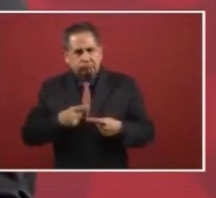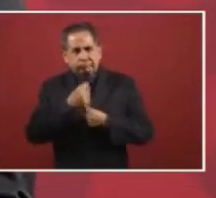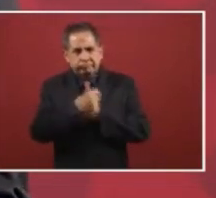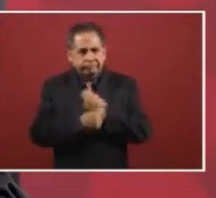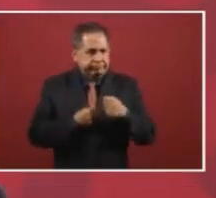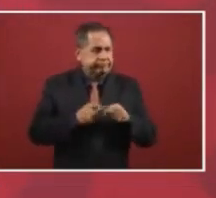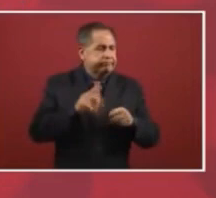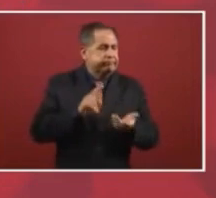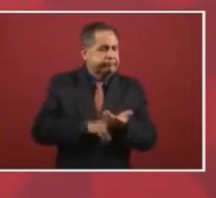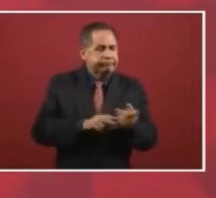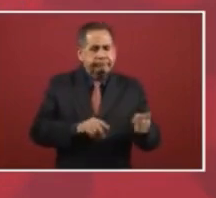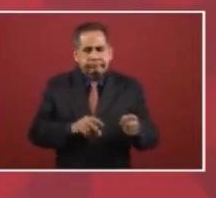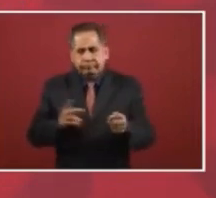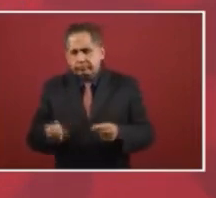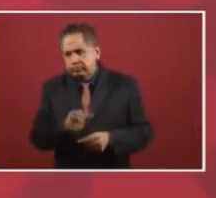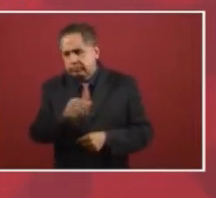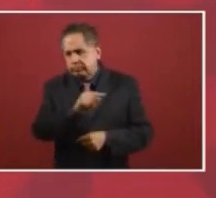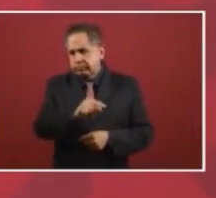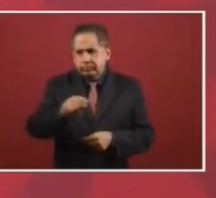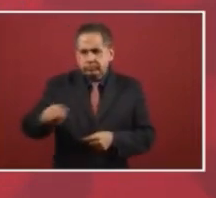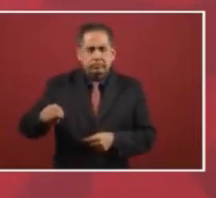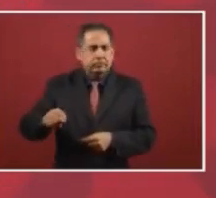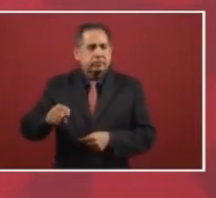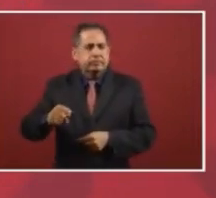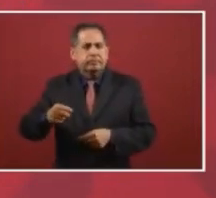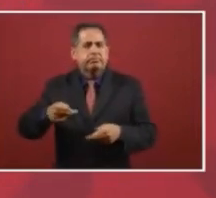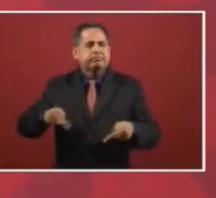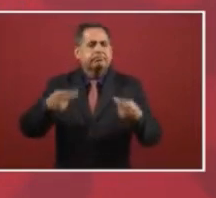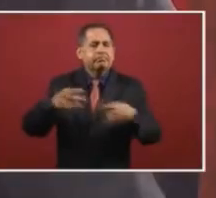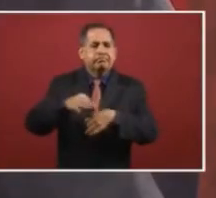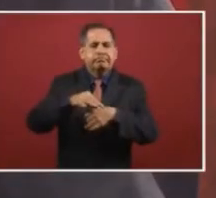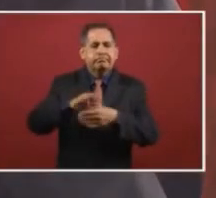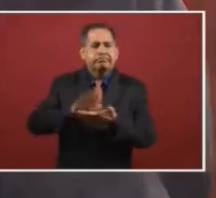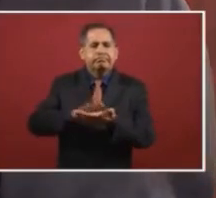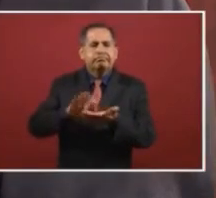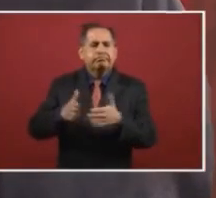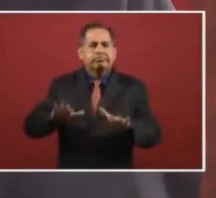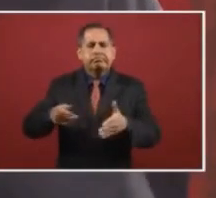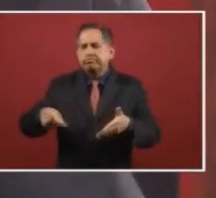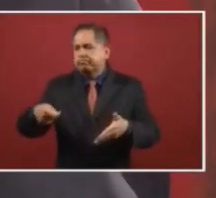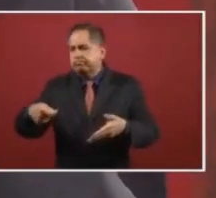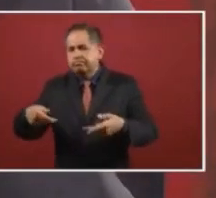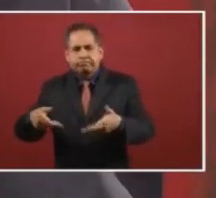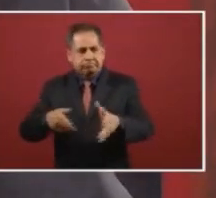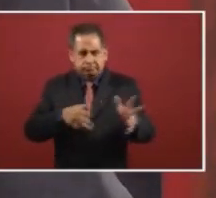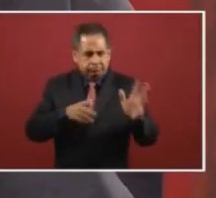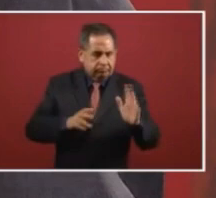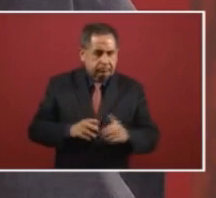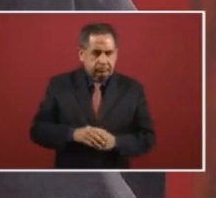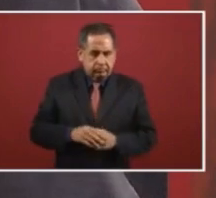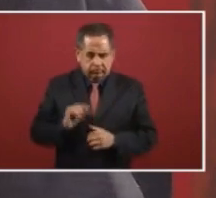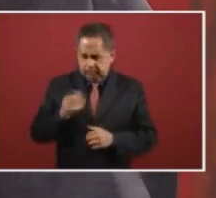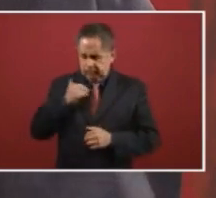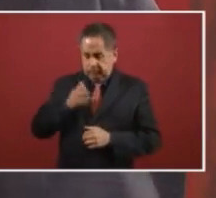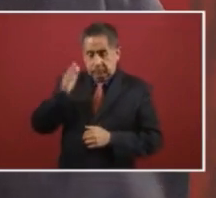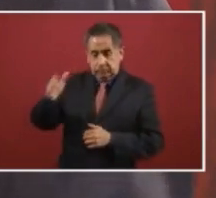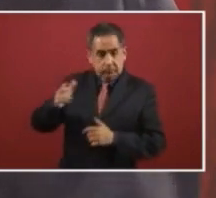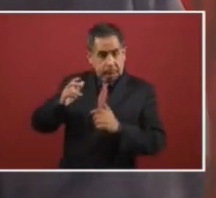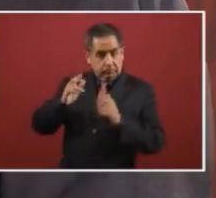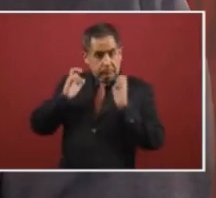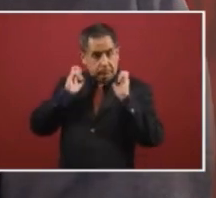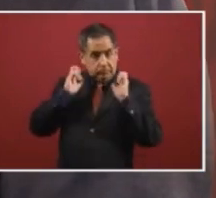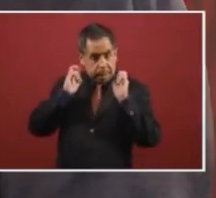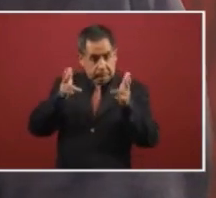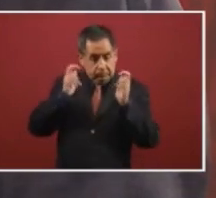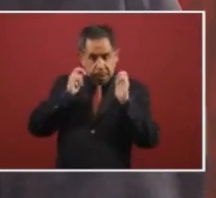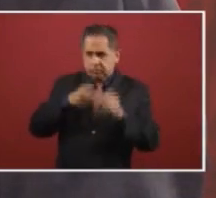I am asking the people from the stores and people in meat markets. And I went